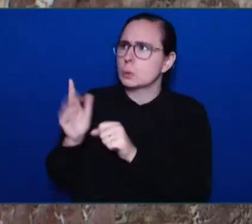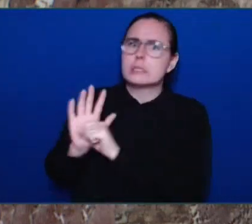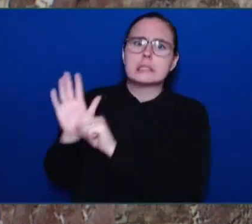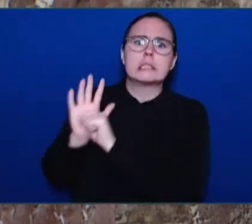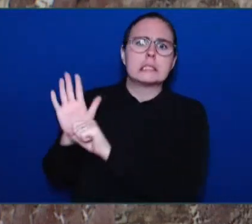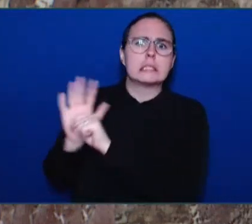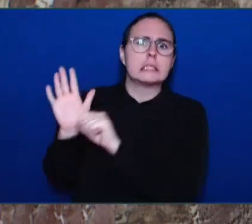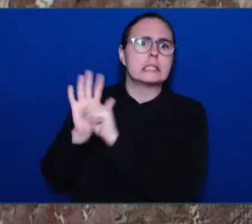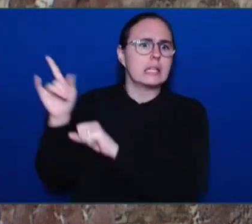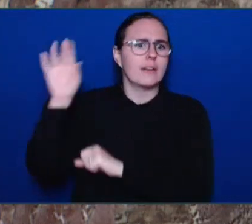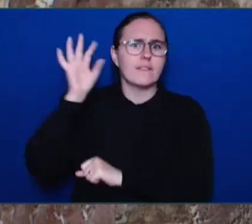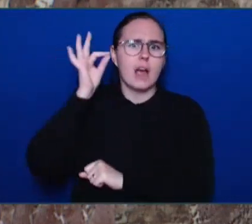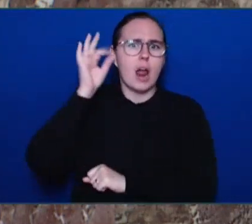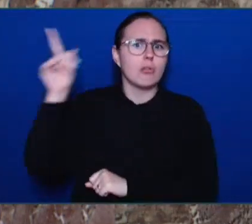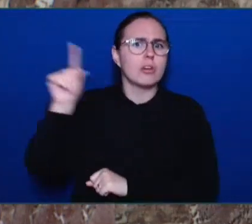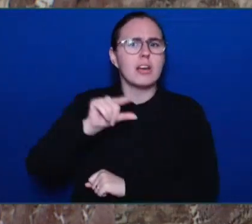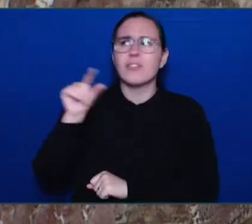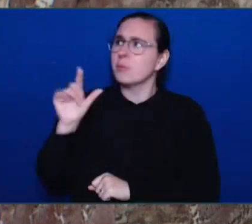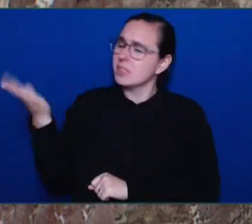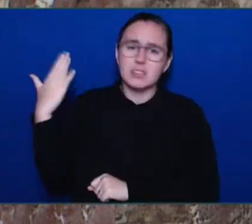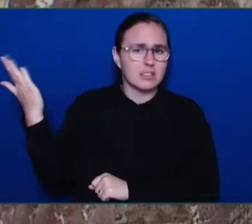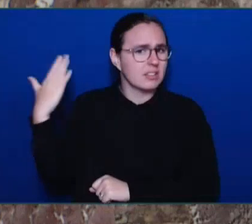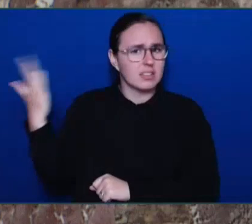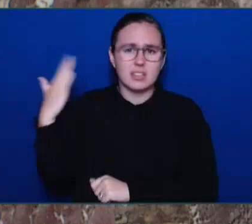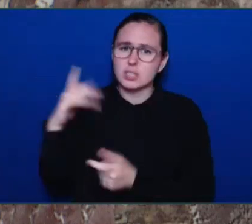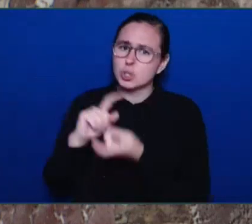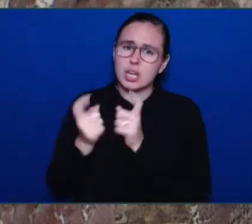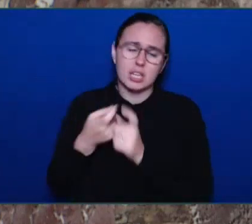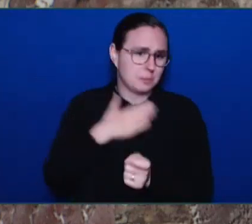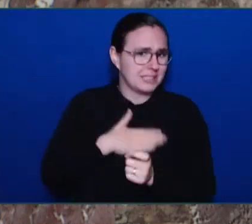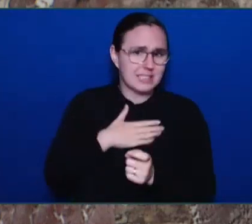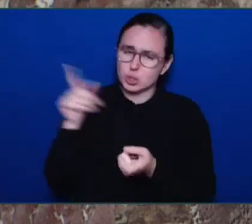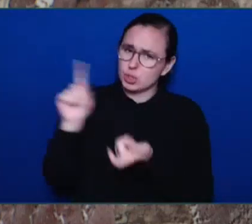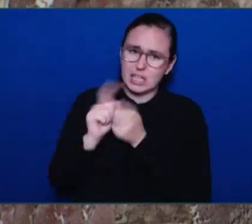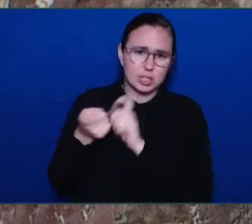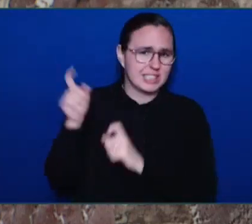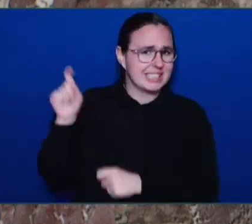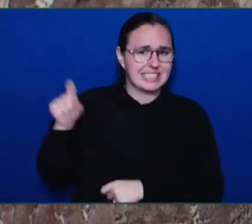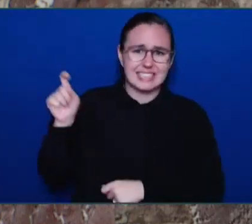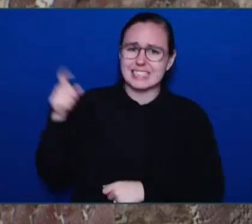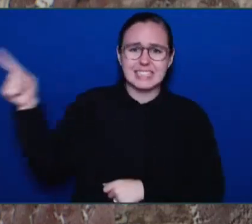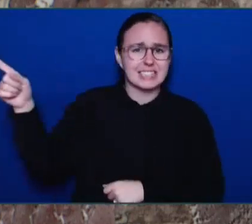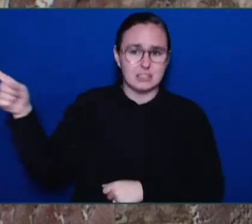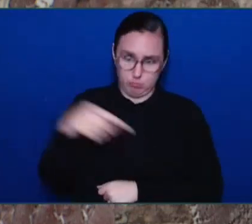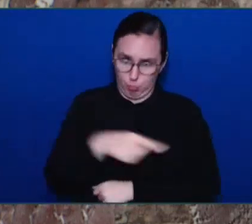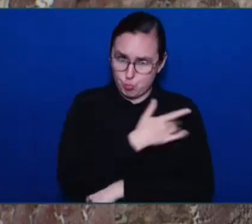province has put in place initiative in terms of ensuring that police have the tools that they need,